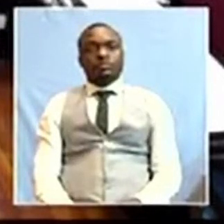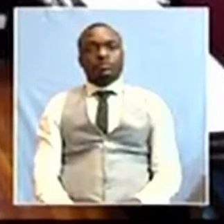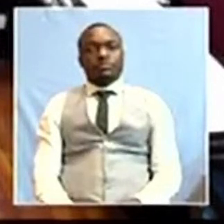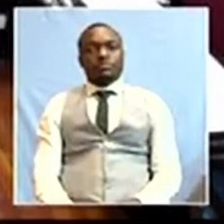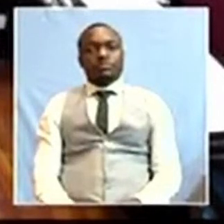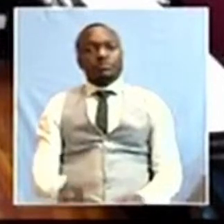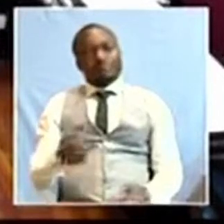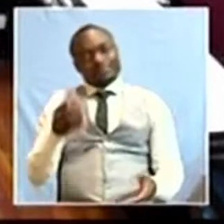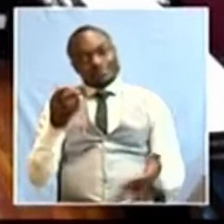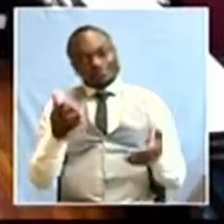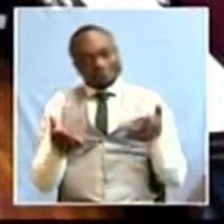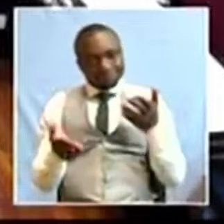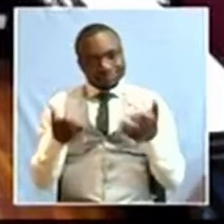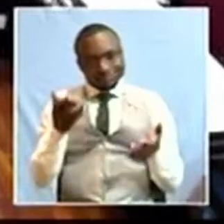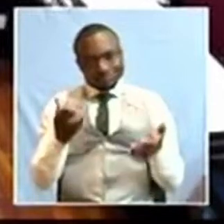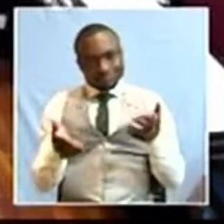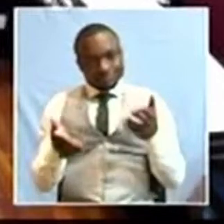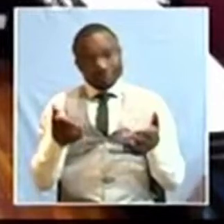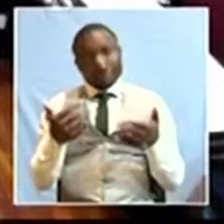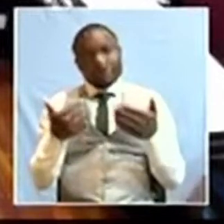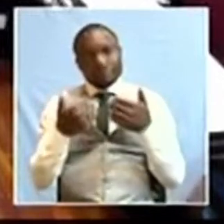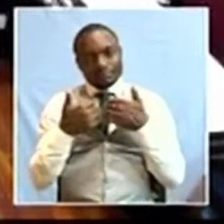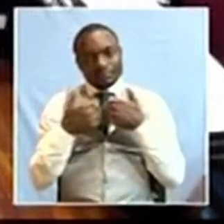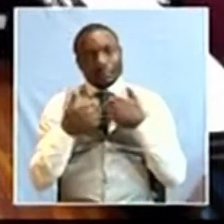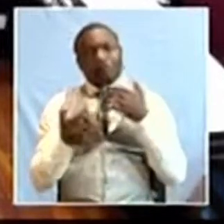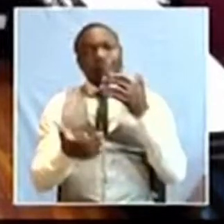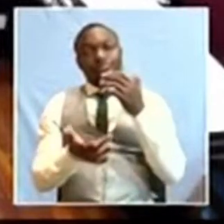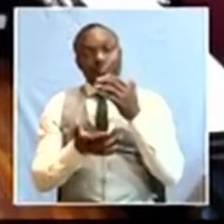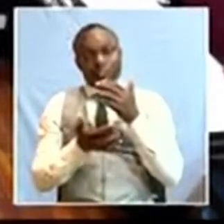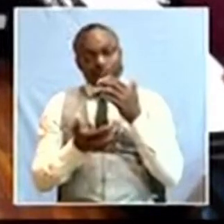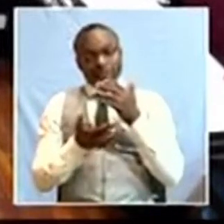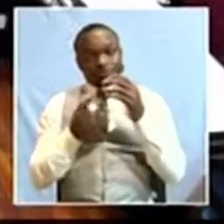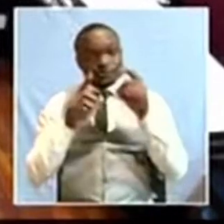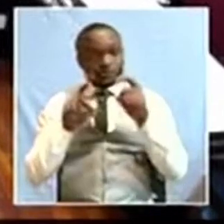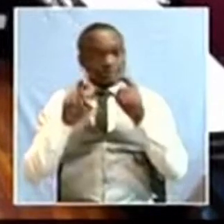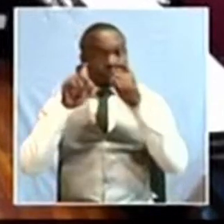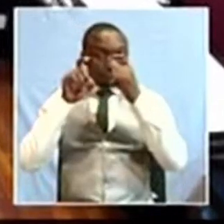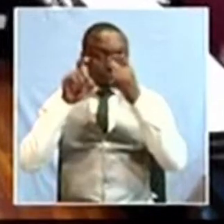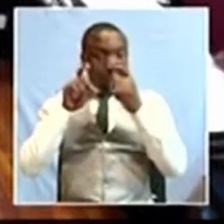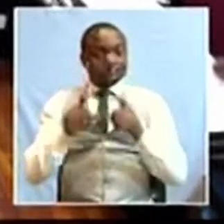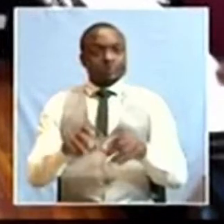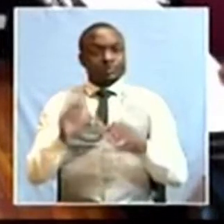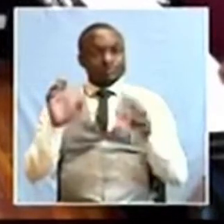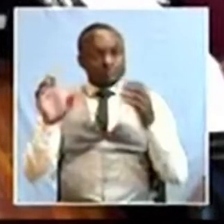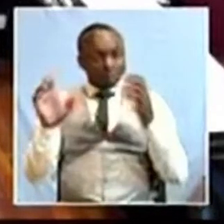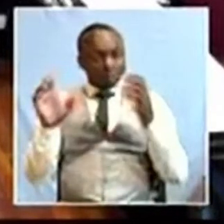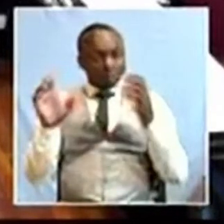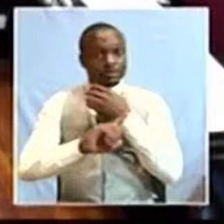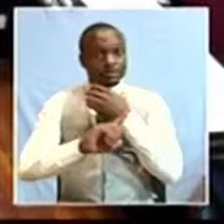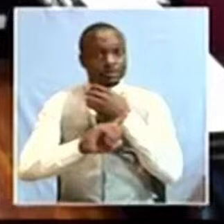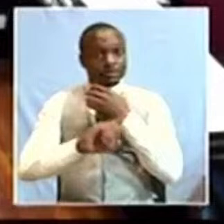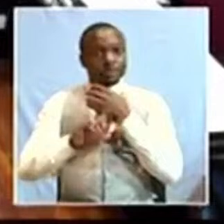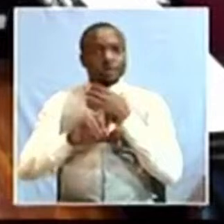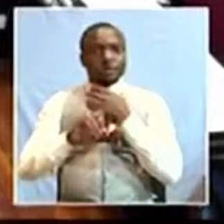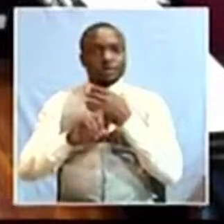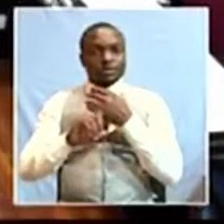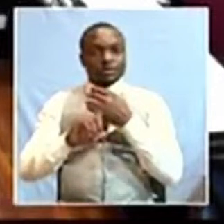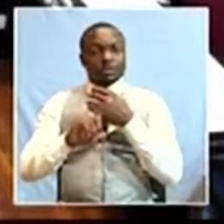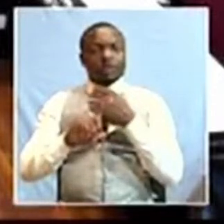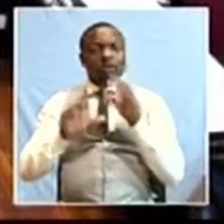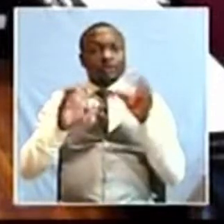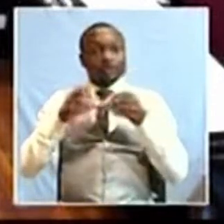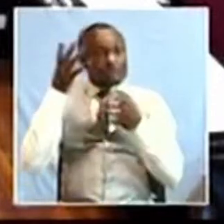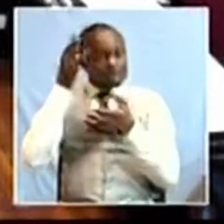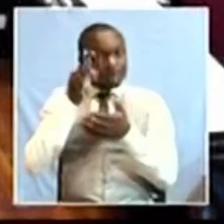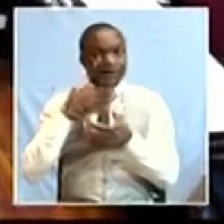He may be facing some technical challenges. Council Secretary and your team, my name is Christopher